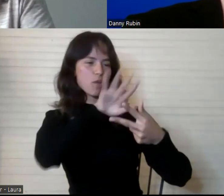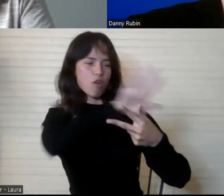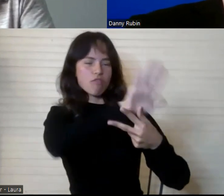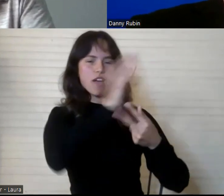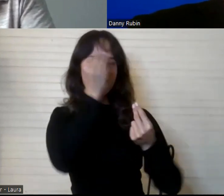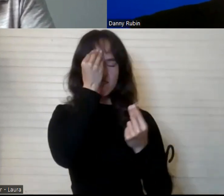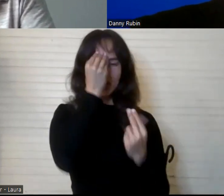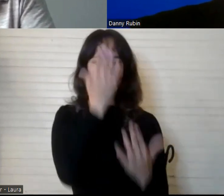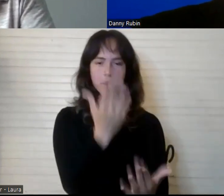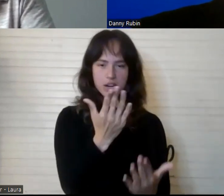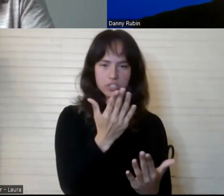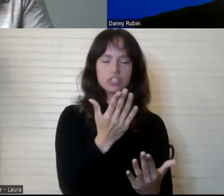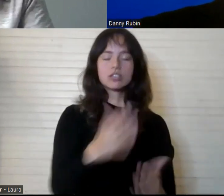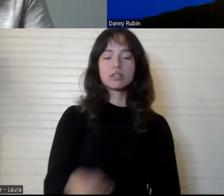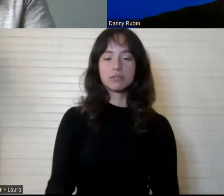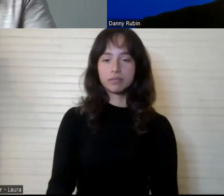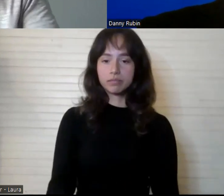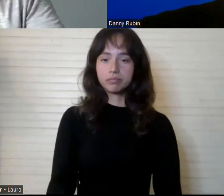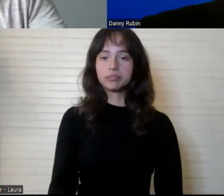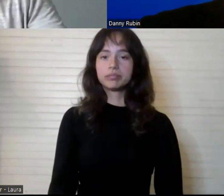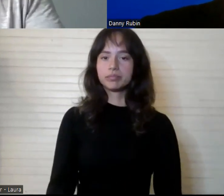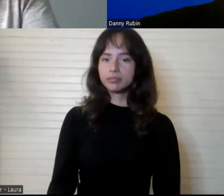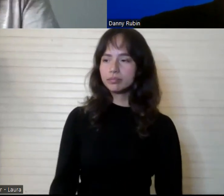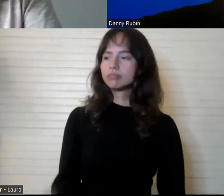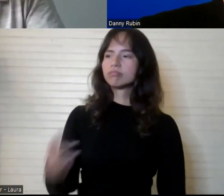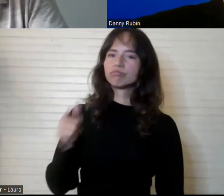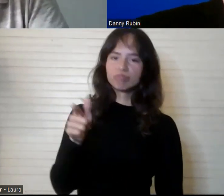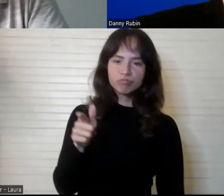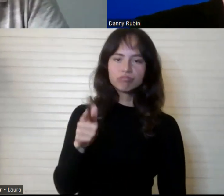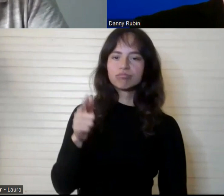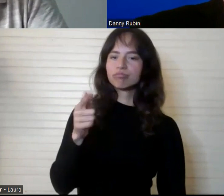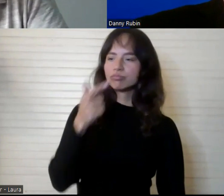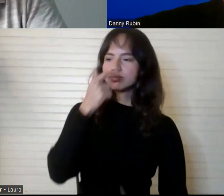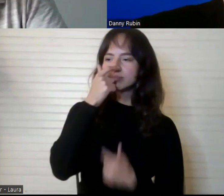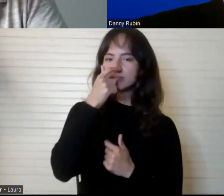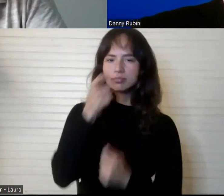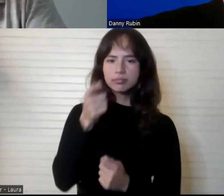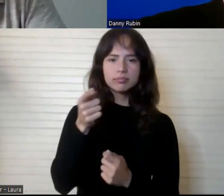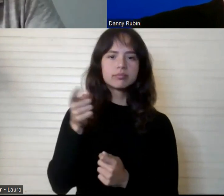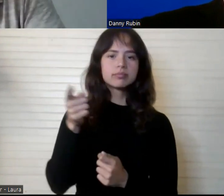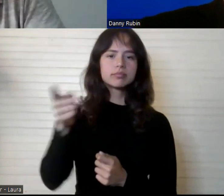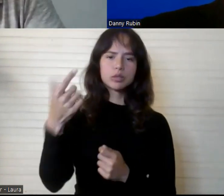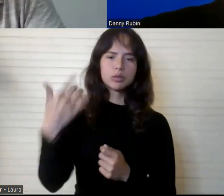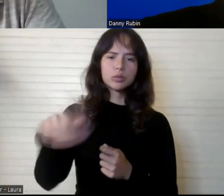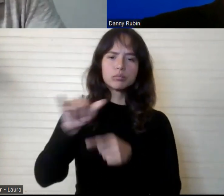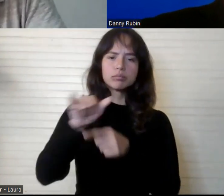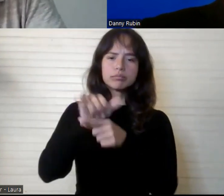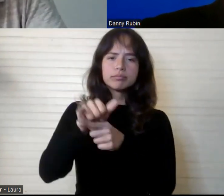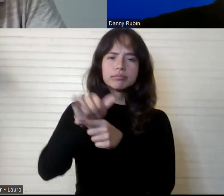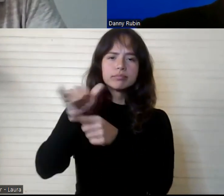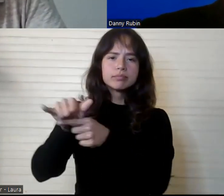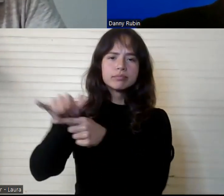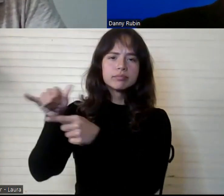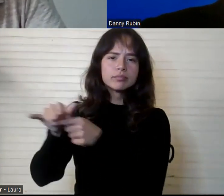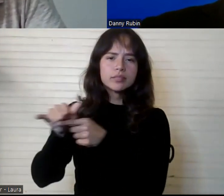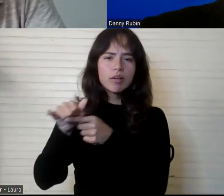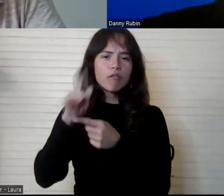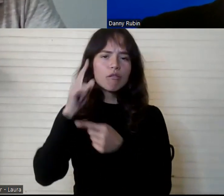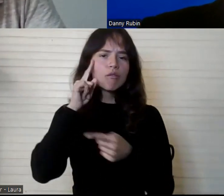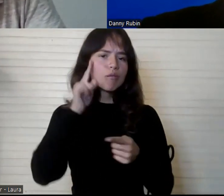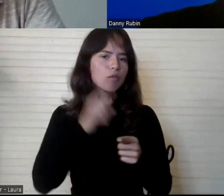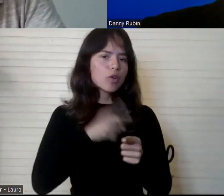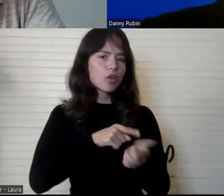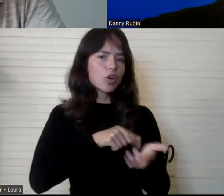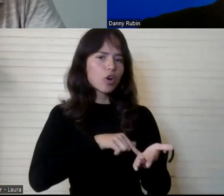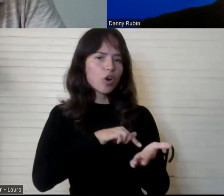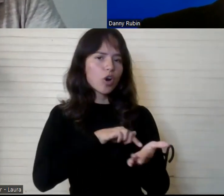like is you named a lot of specific coding languages or products or programs, and that's something we're really